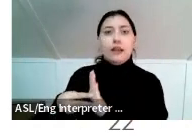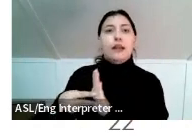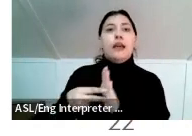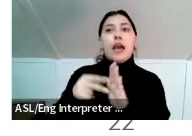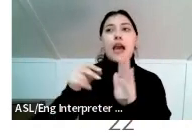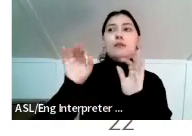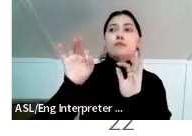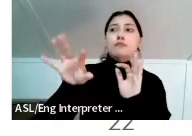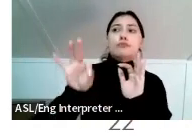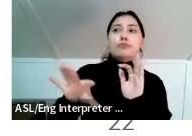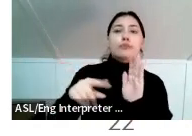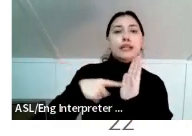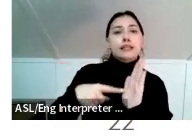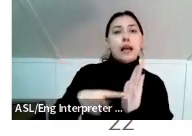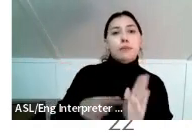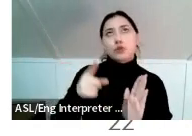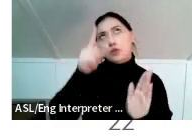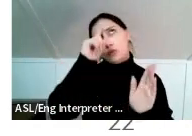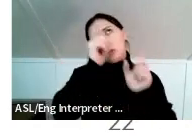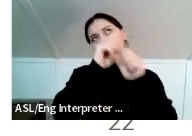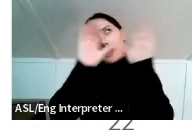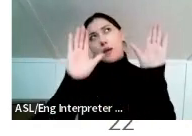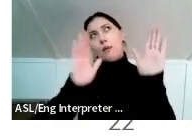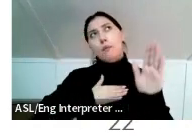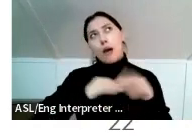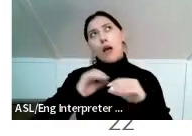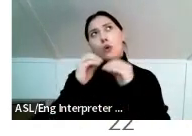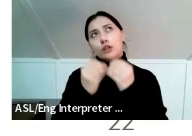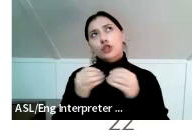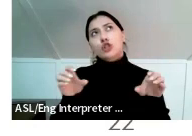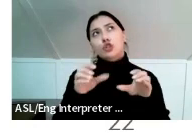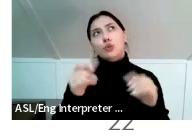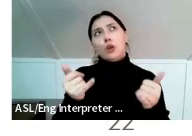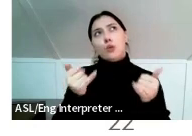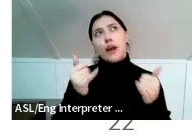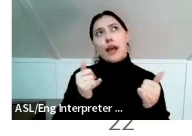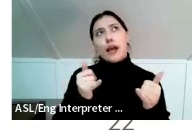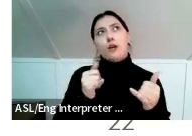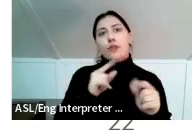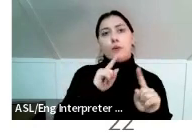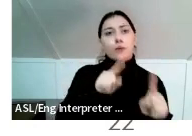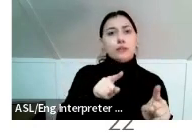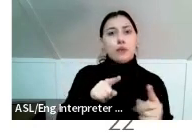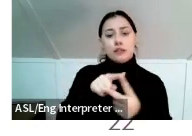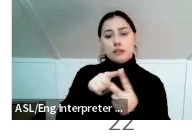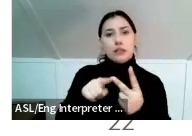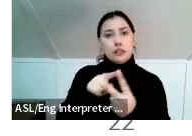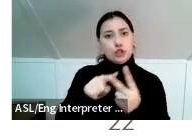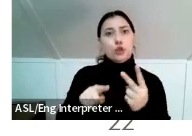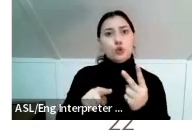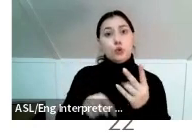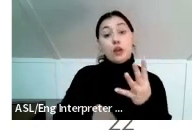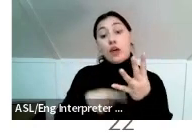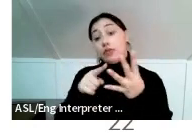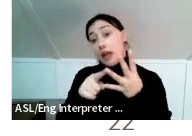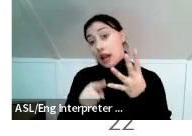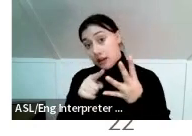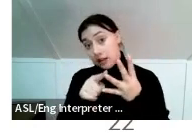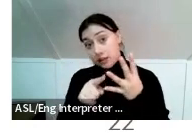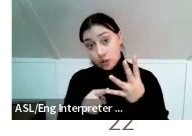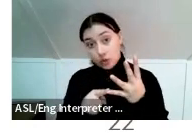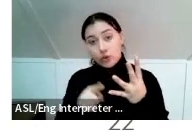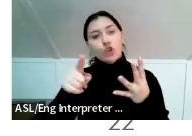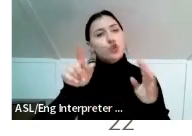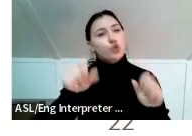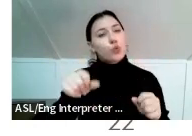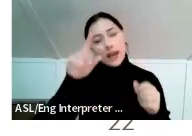how to think about what your organization is doing that responds to those two sections. And then you choose between one of the